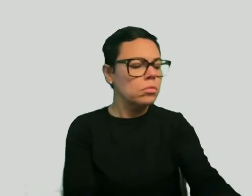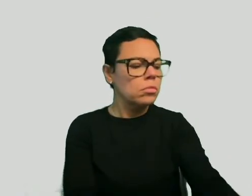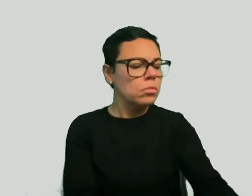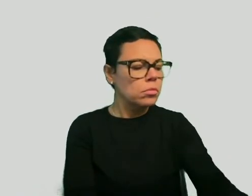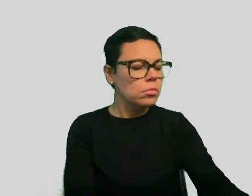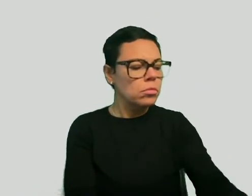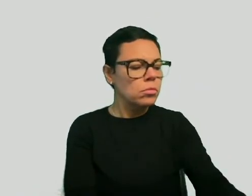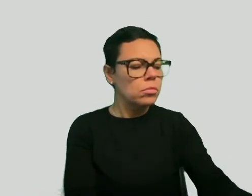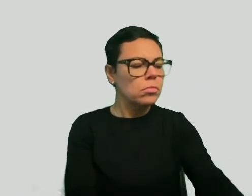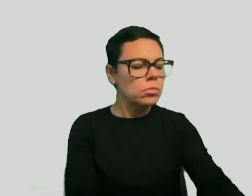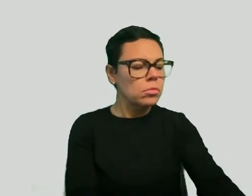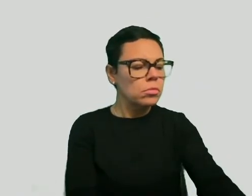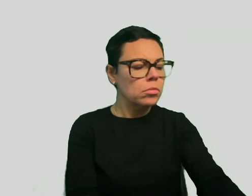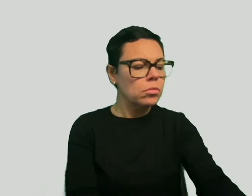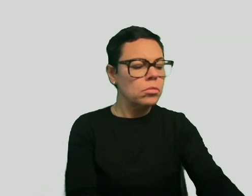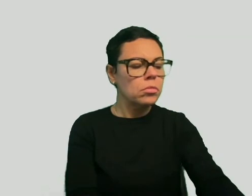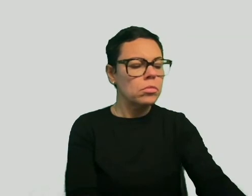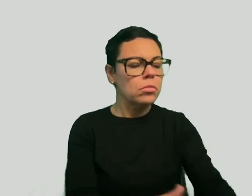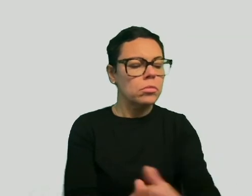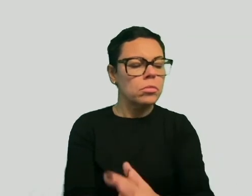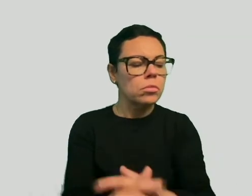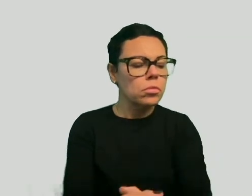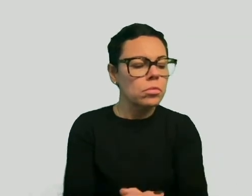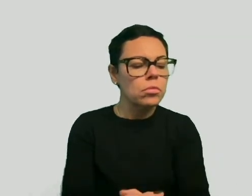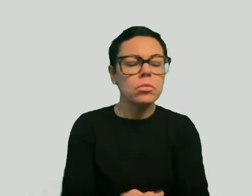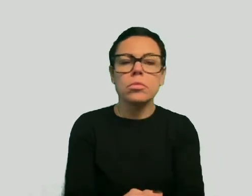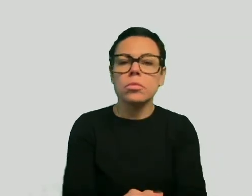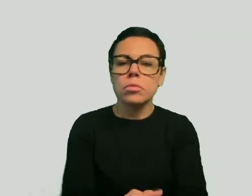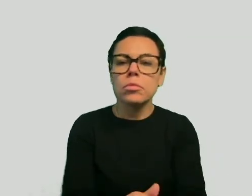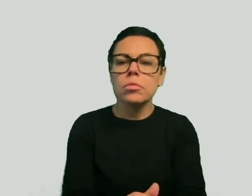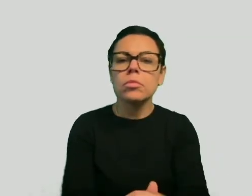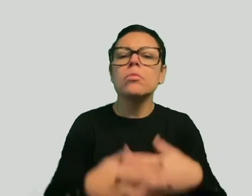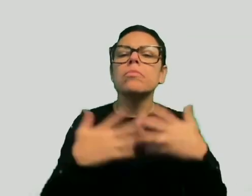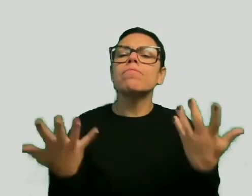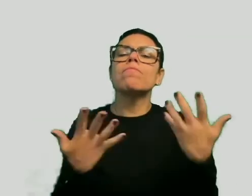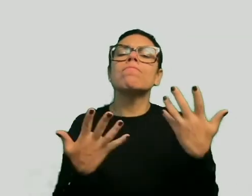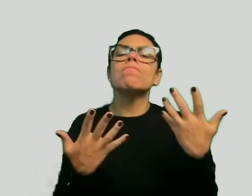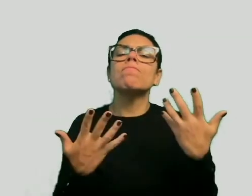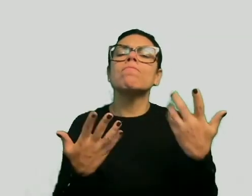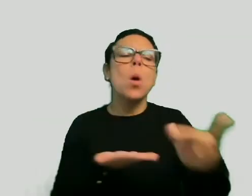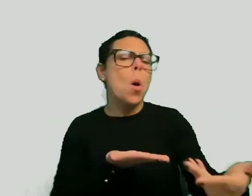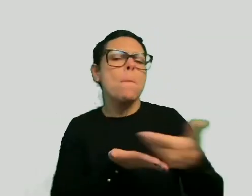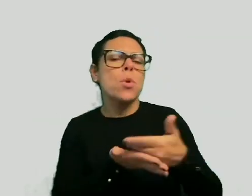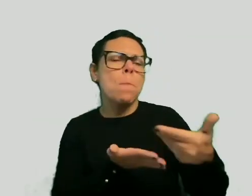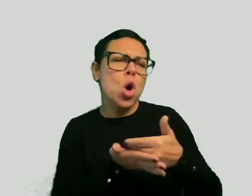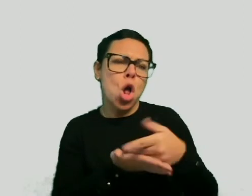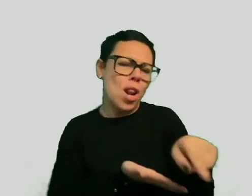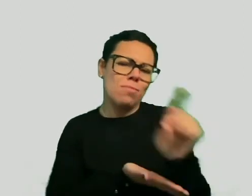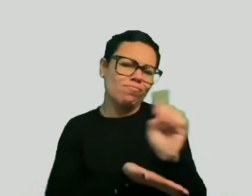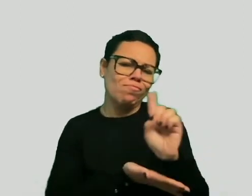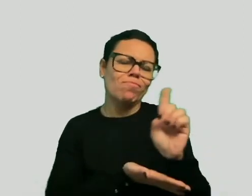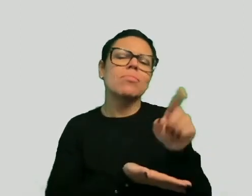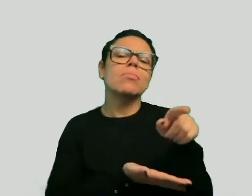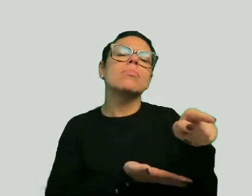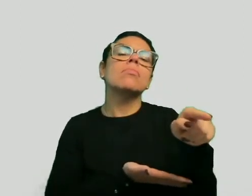Yeah, let's go with another one. This is a question, and maybe we can address it to one of our commentators.